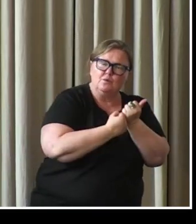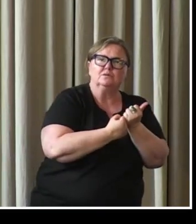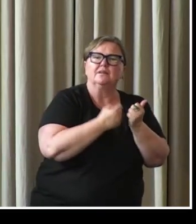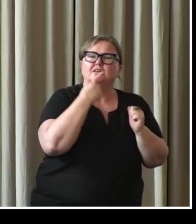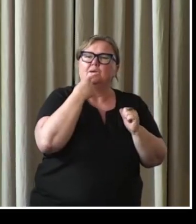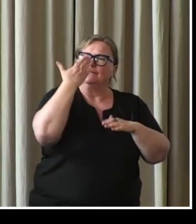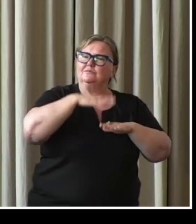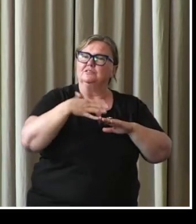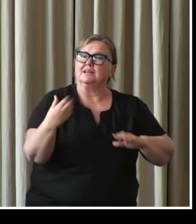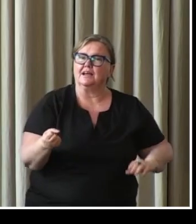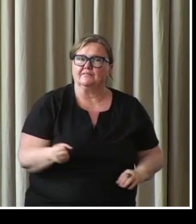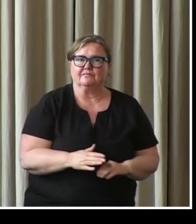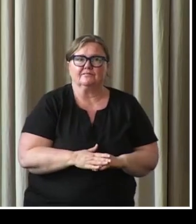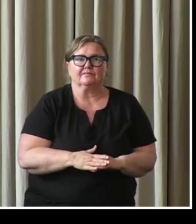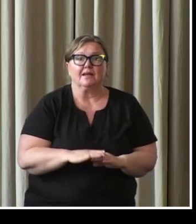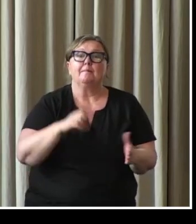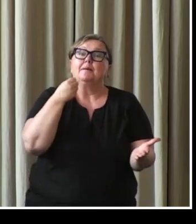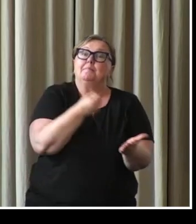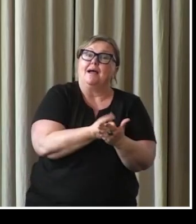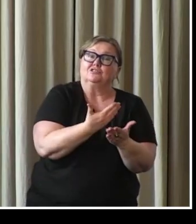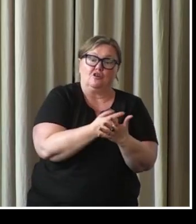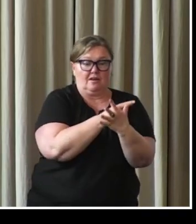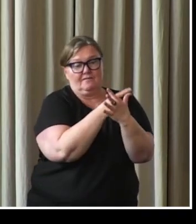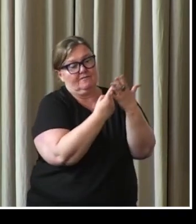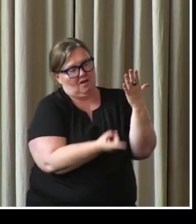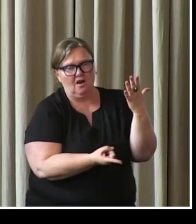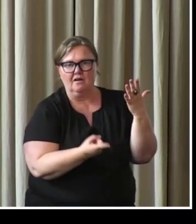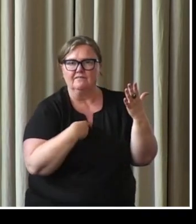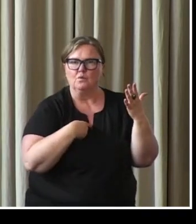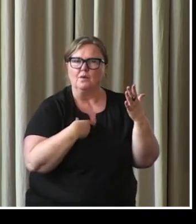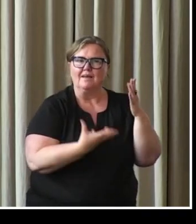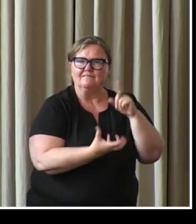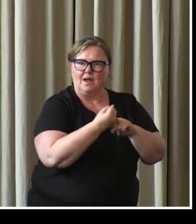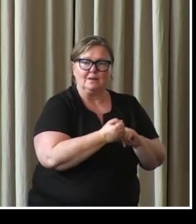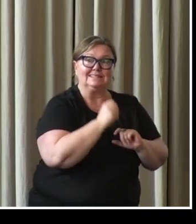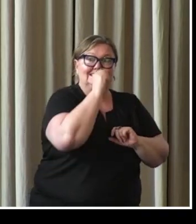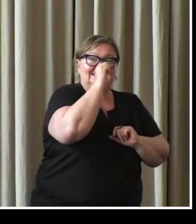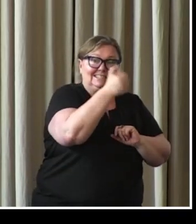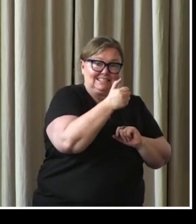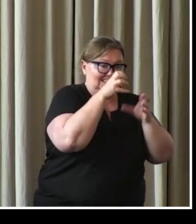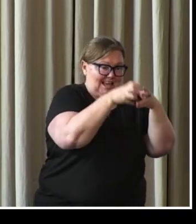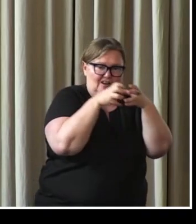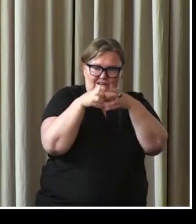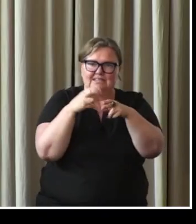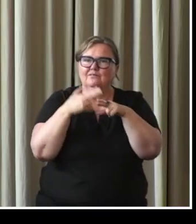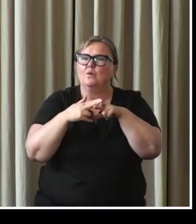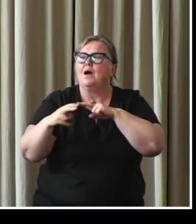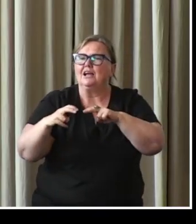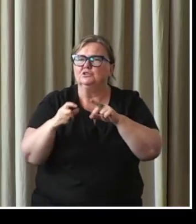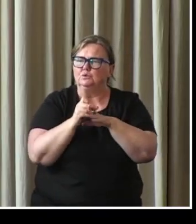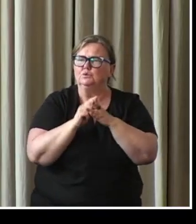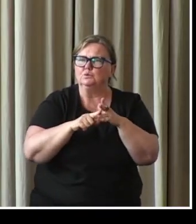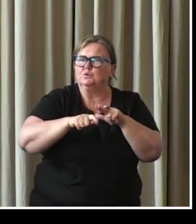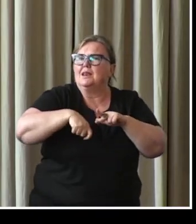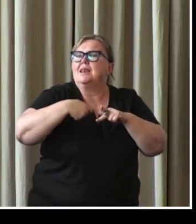that they have. But based on these general findings, we've identified 6 areas for action that is going to